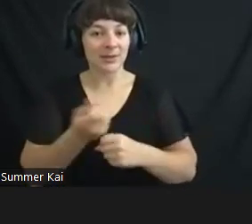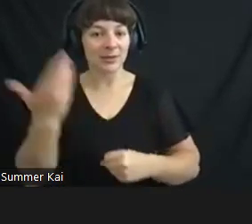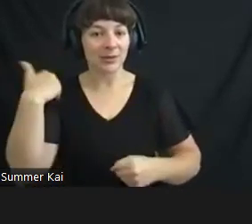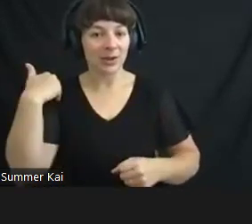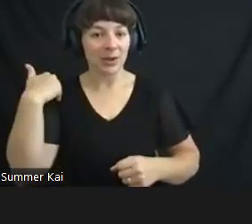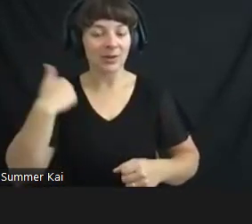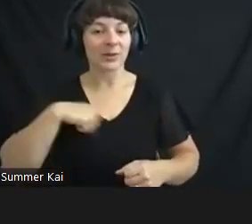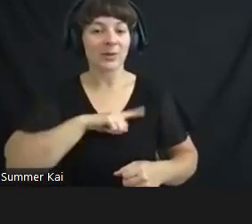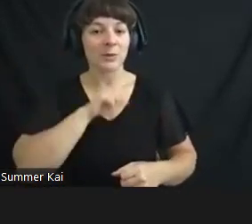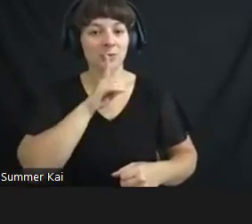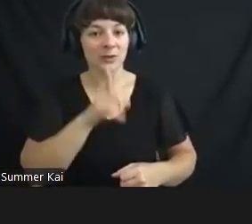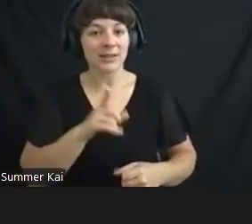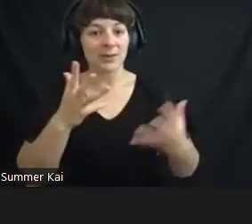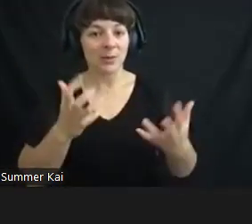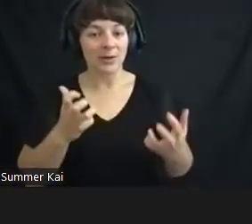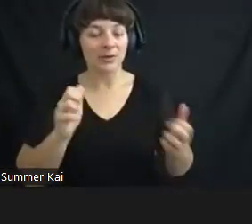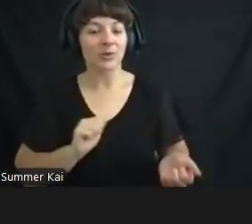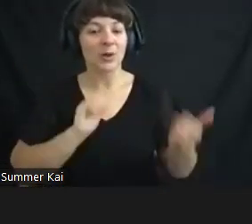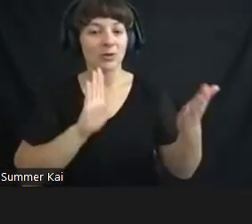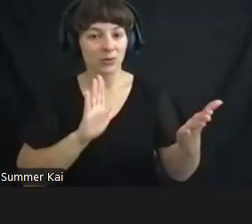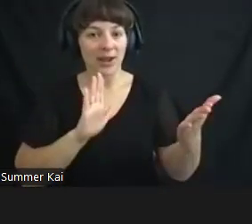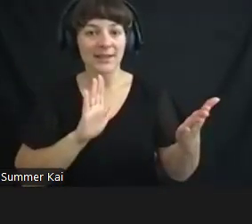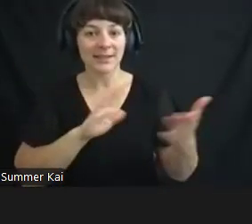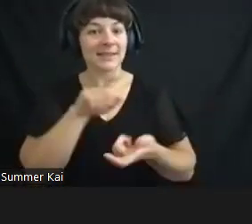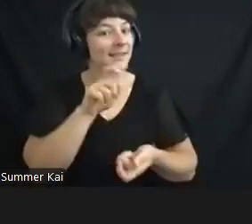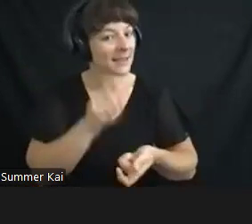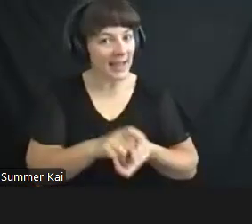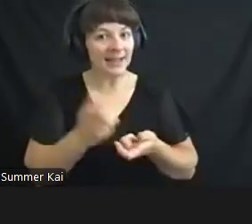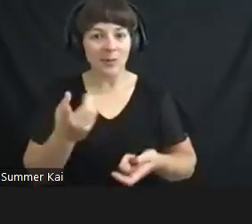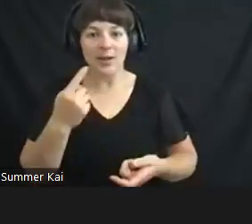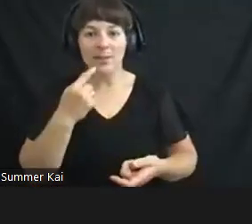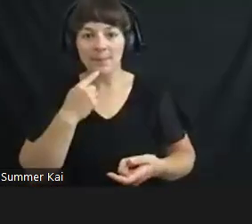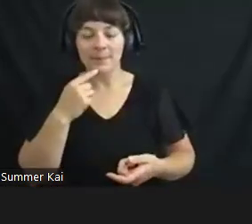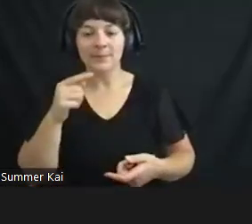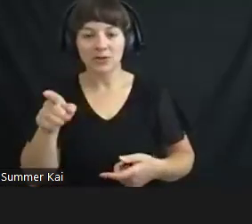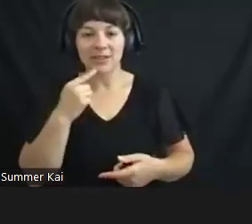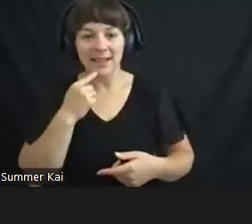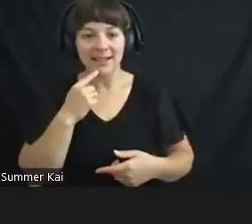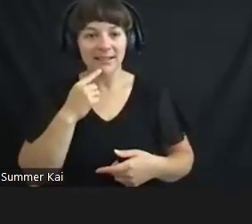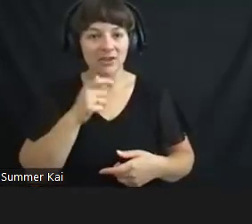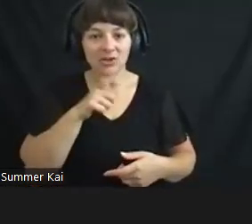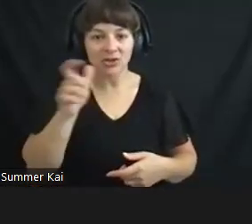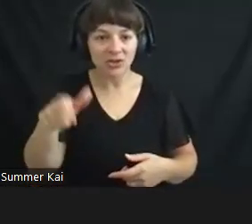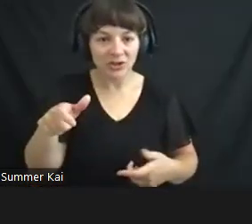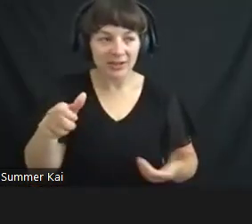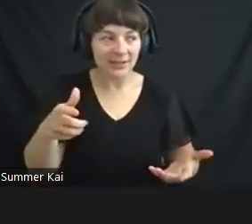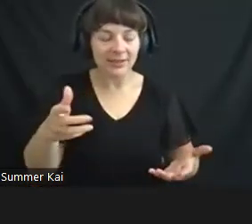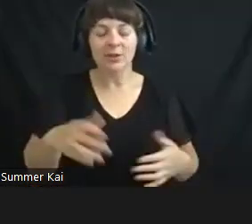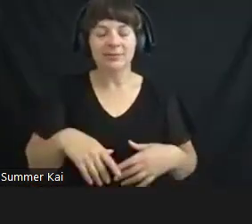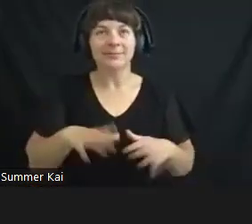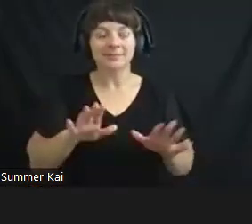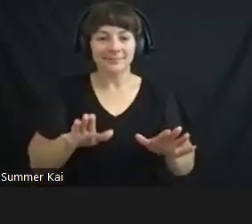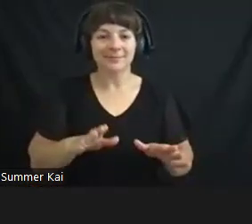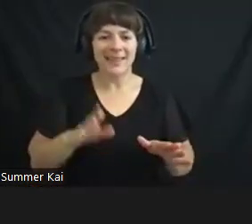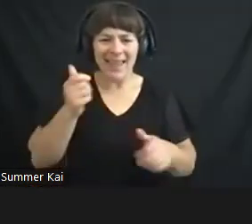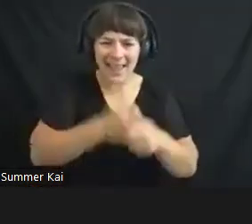really wanting to address the first thing that Michelle said, which was, shouldn't everybody be able to go where they want,